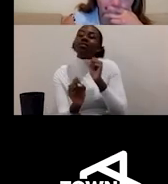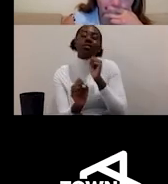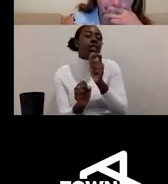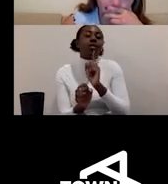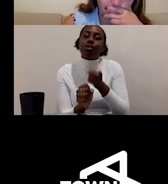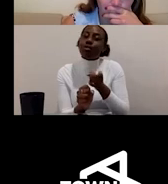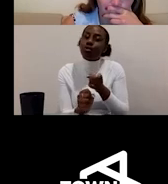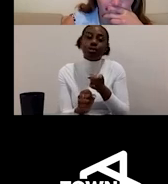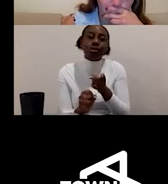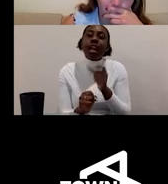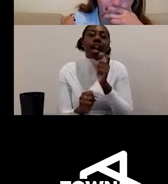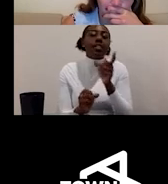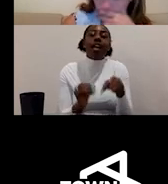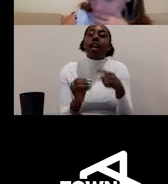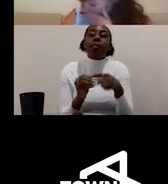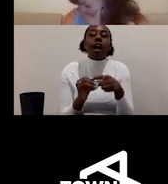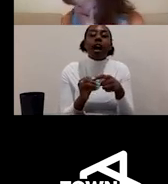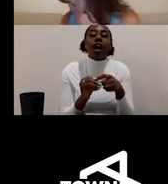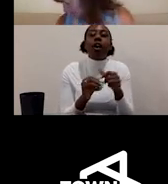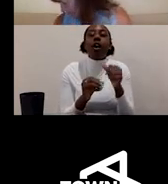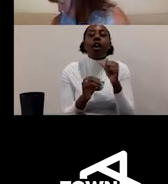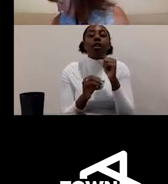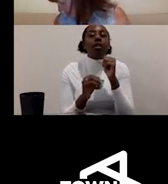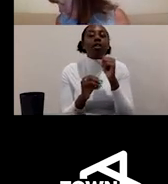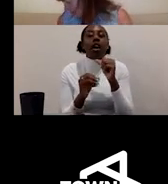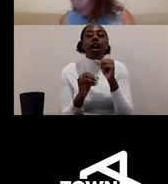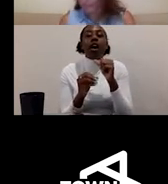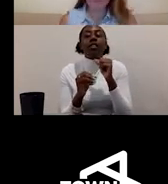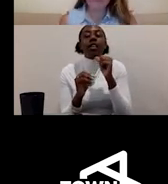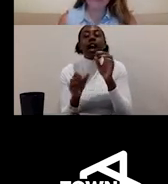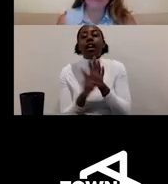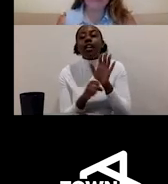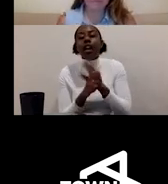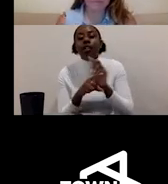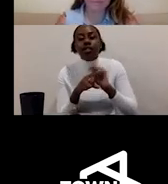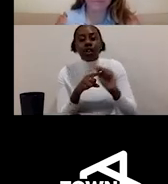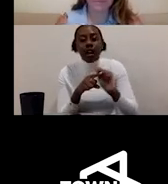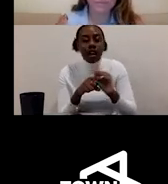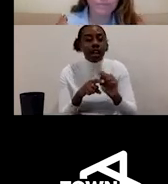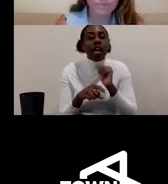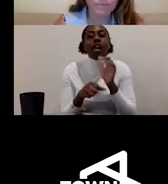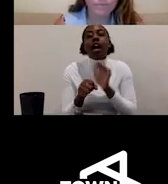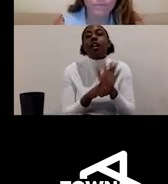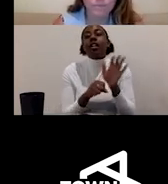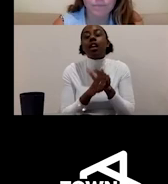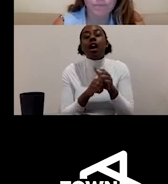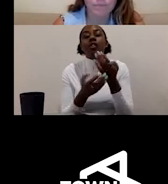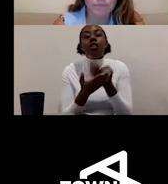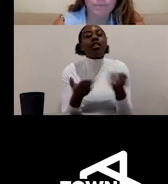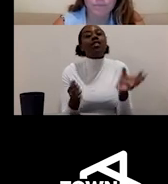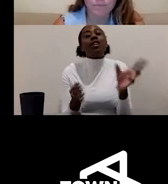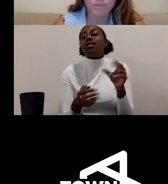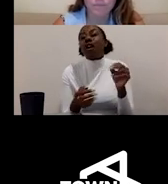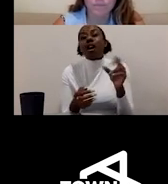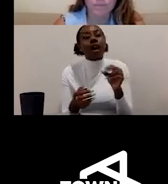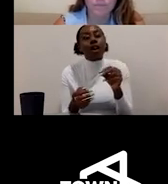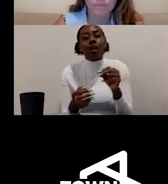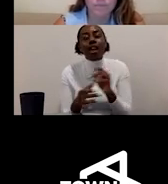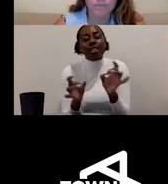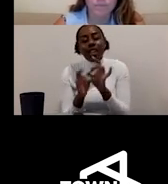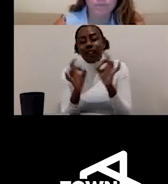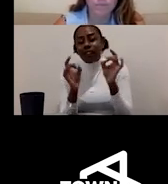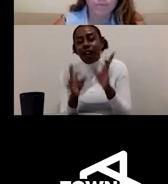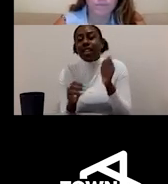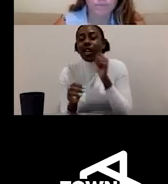training that led up to the attack, right? It's the racist, violent, and corrupt history of law enforcement that allowed that